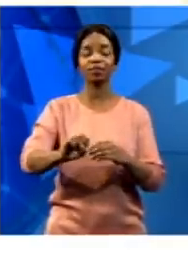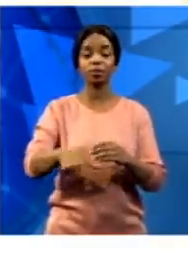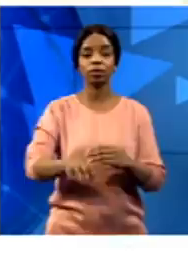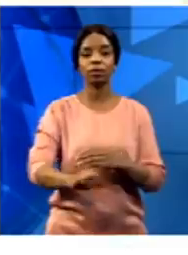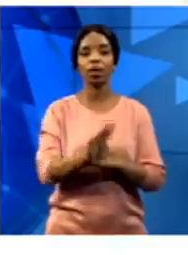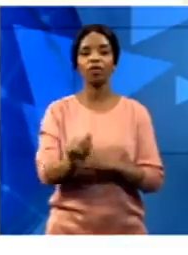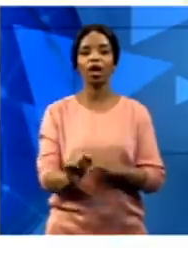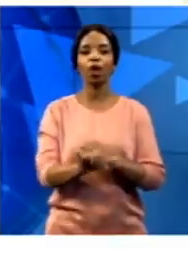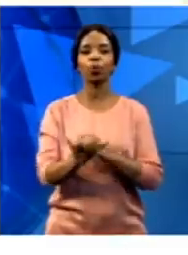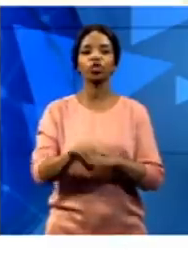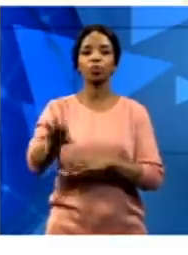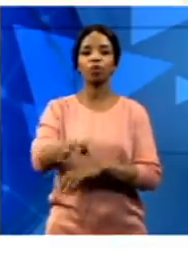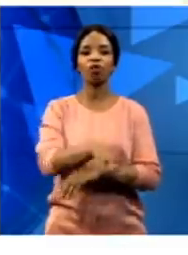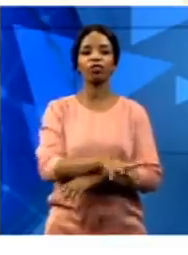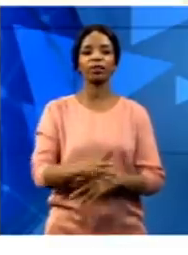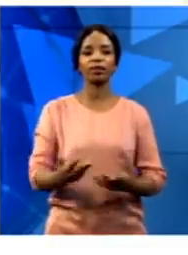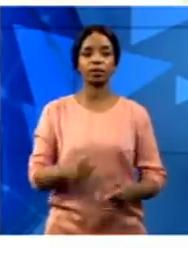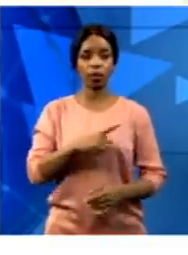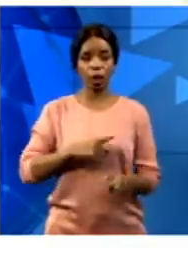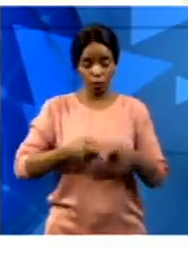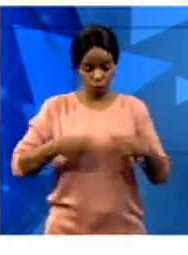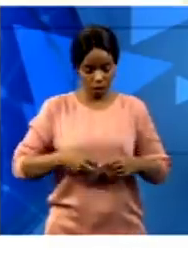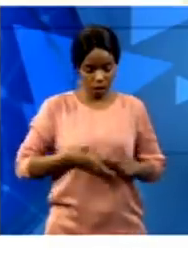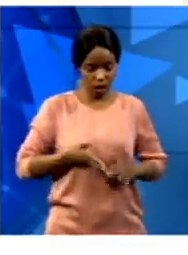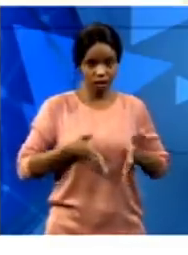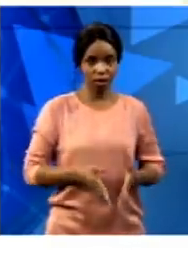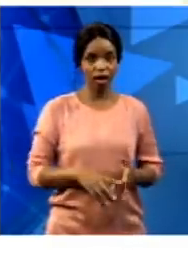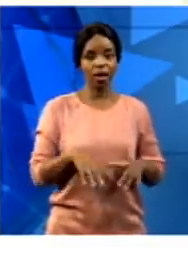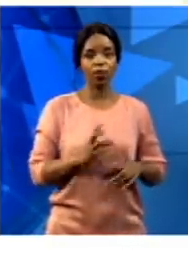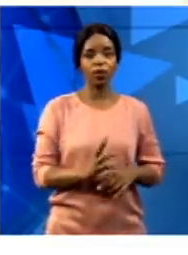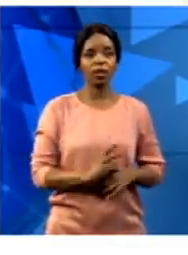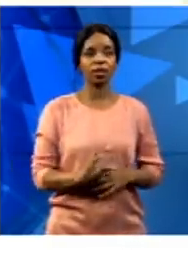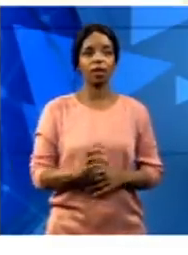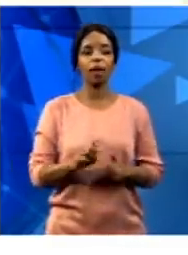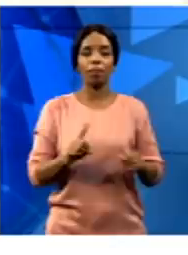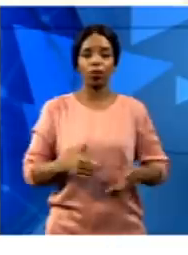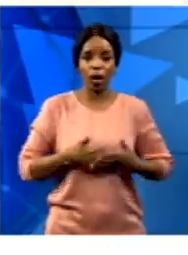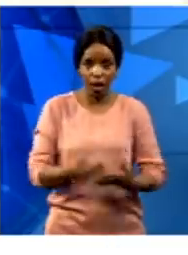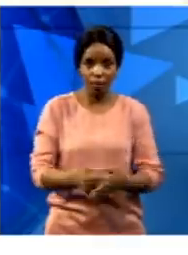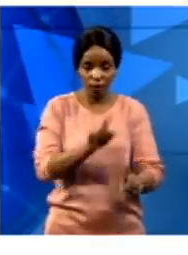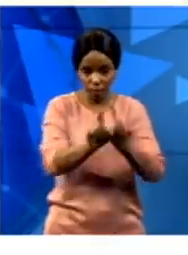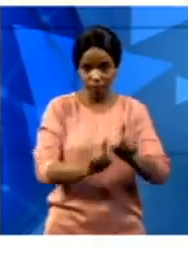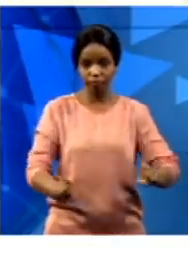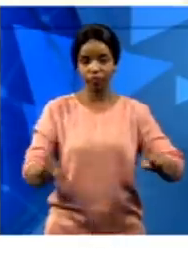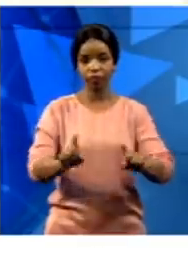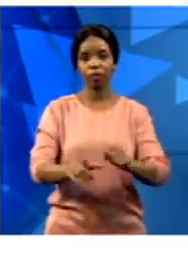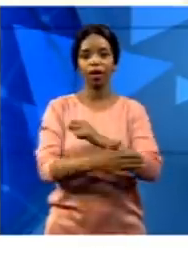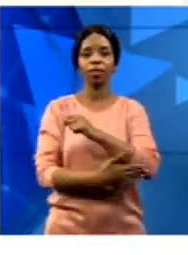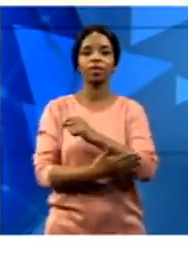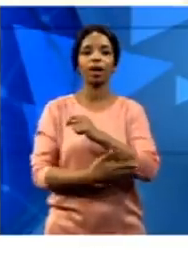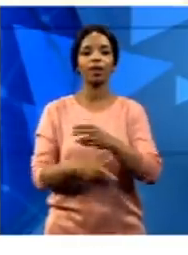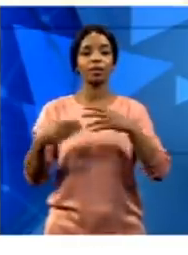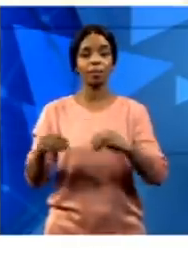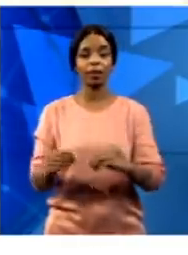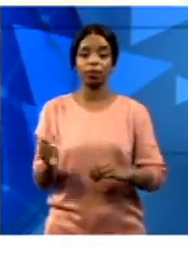Cape provincial government agency, but the truth is we're getting questions from all across the country, and we want to help business right across the country.